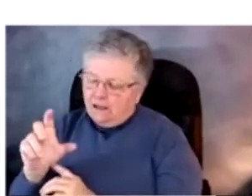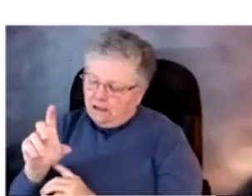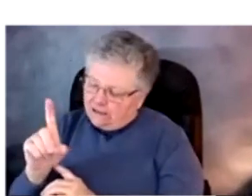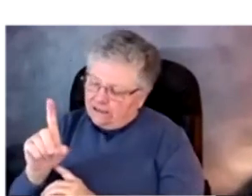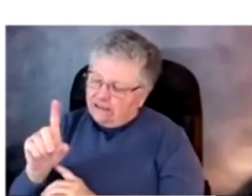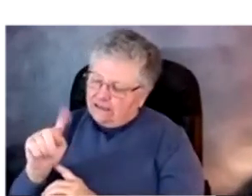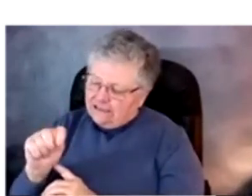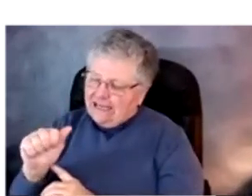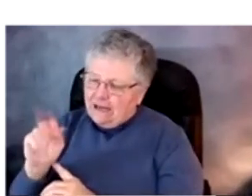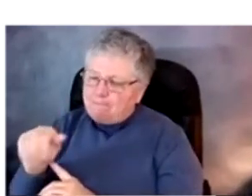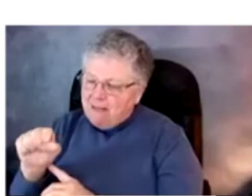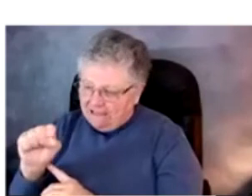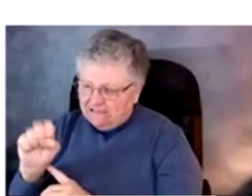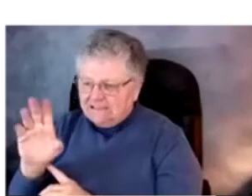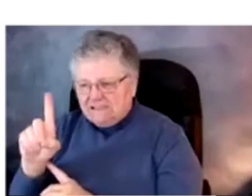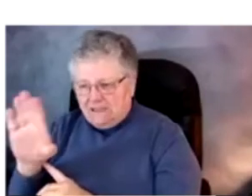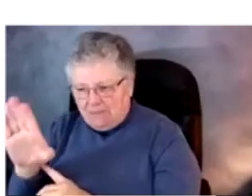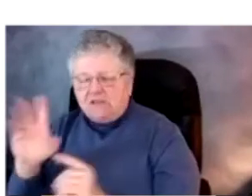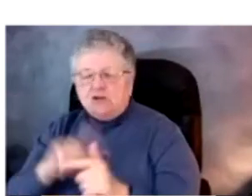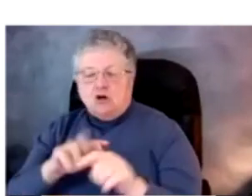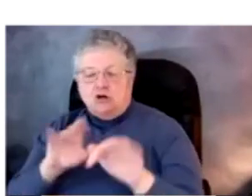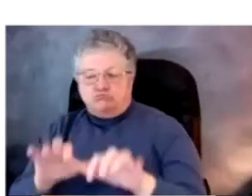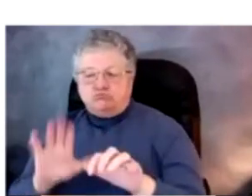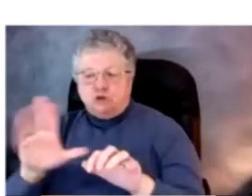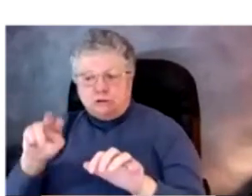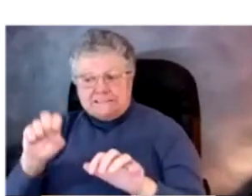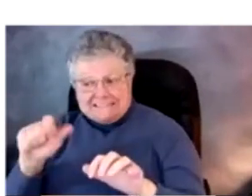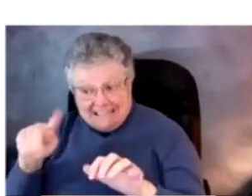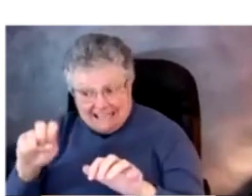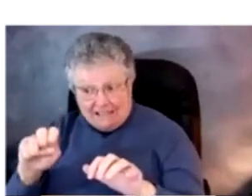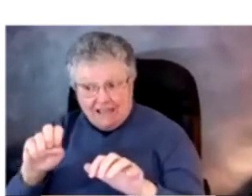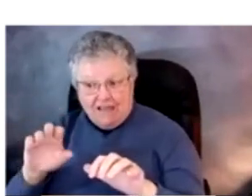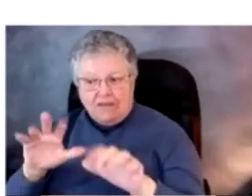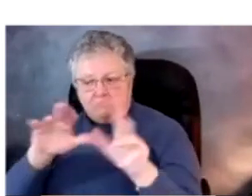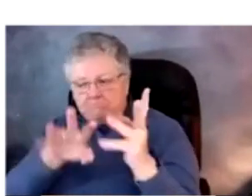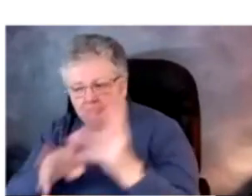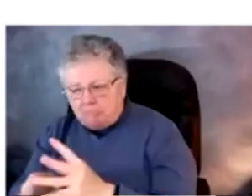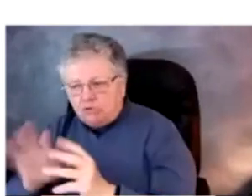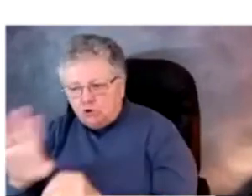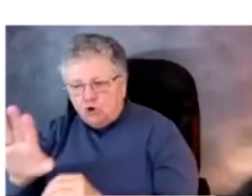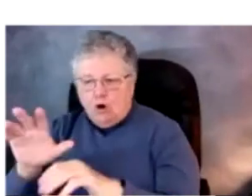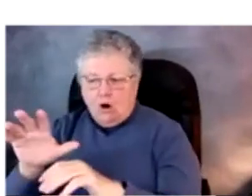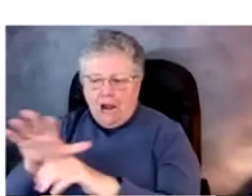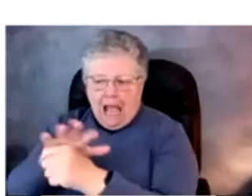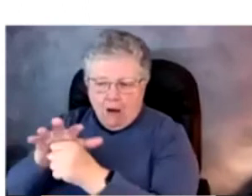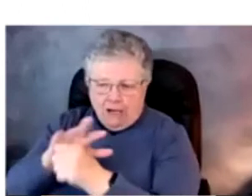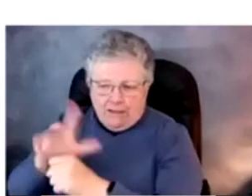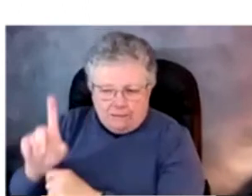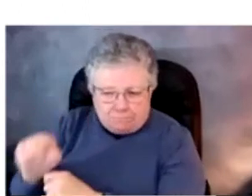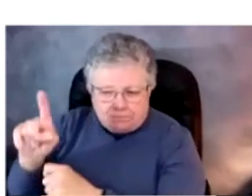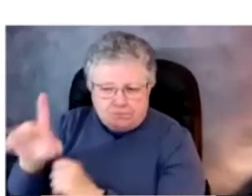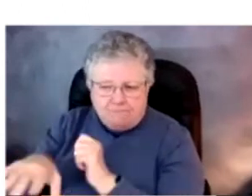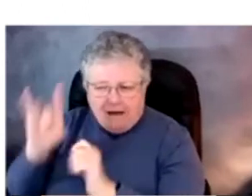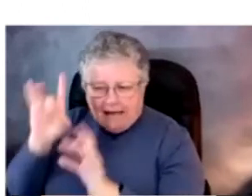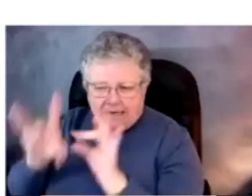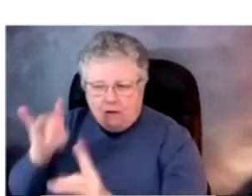Living serves, for example, and then download a data set that has information about disability and employment, disability